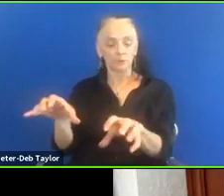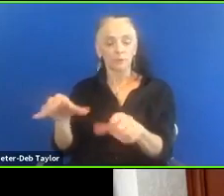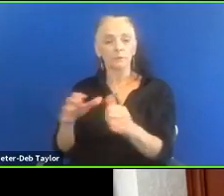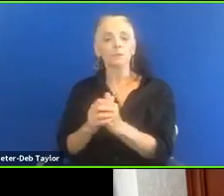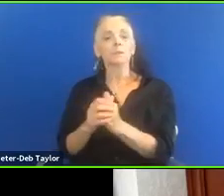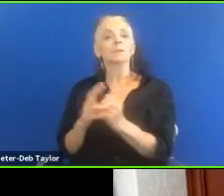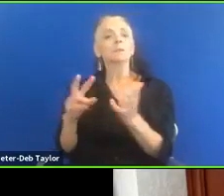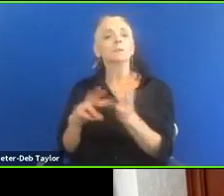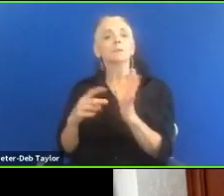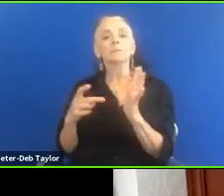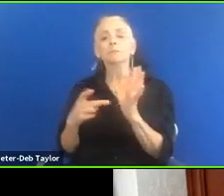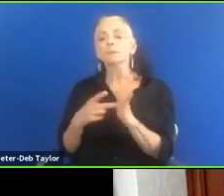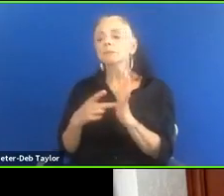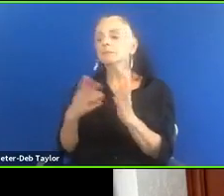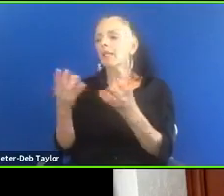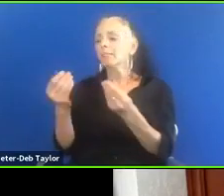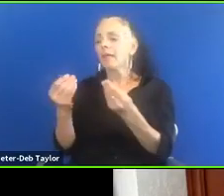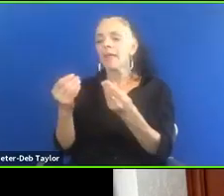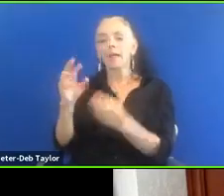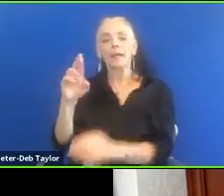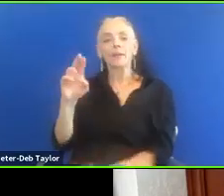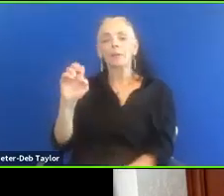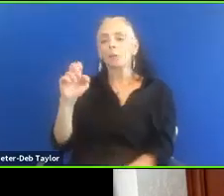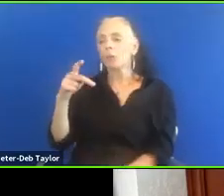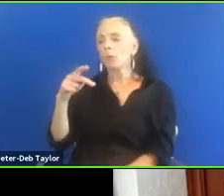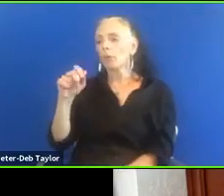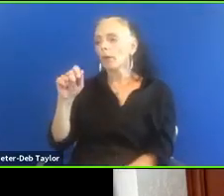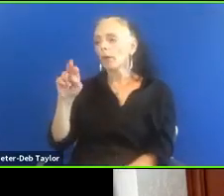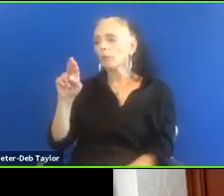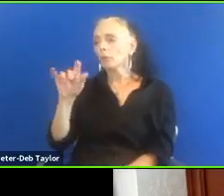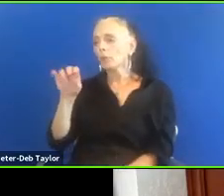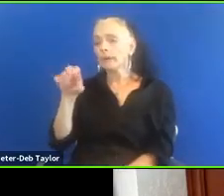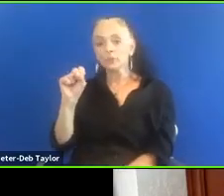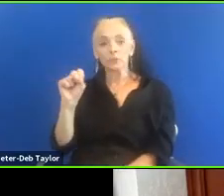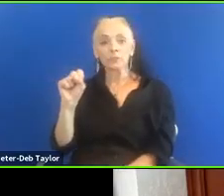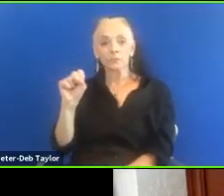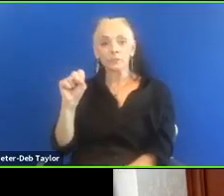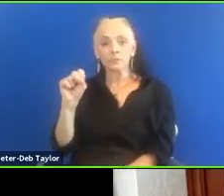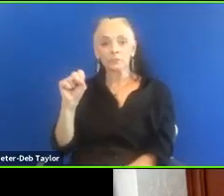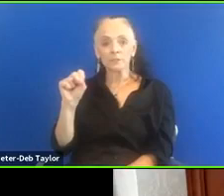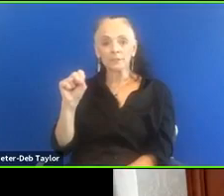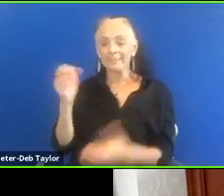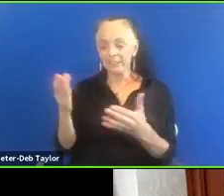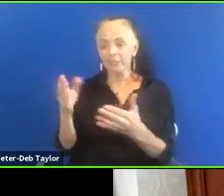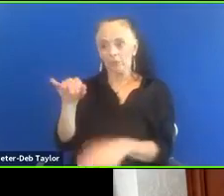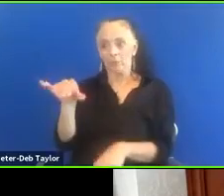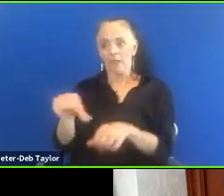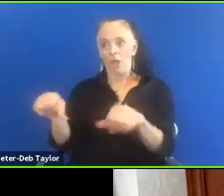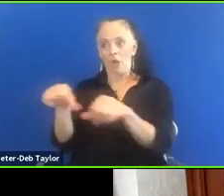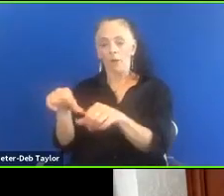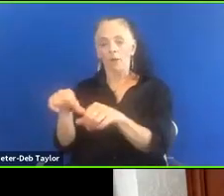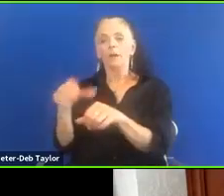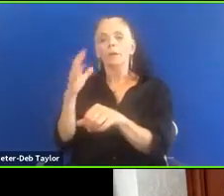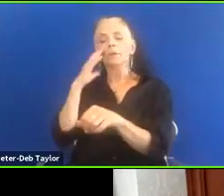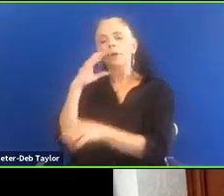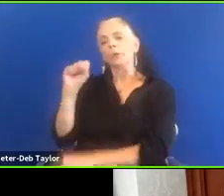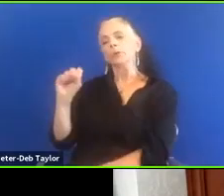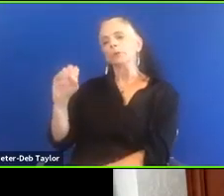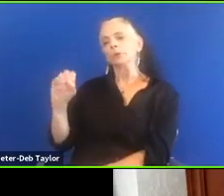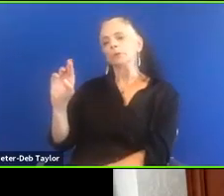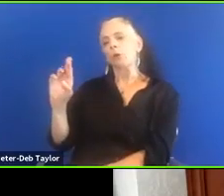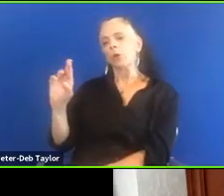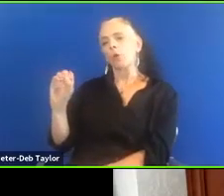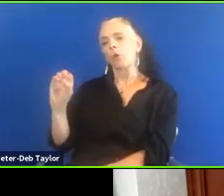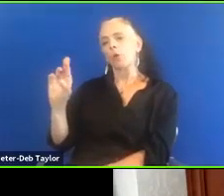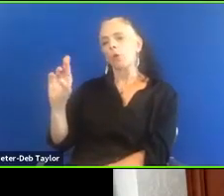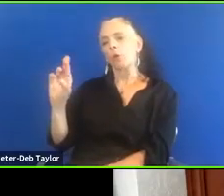land reparations and the Bay has been shifted and defined by the work of Segurite Land Trust. And